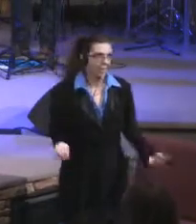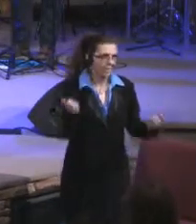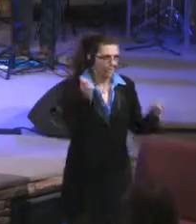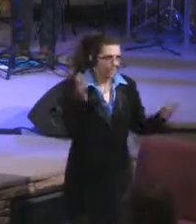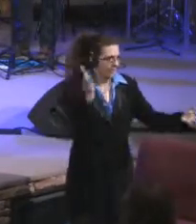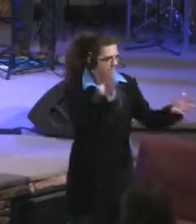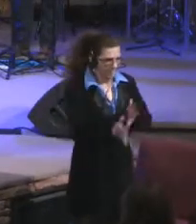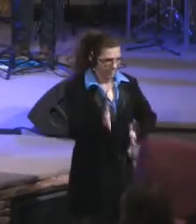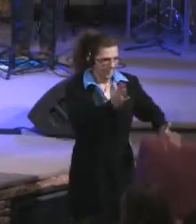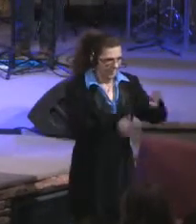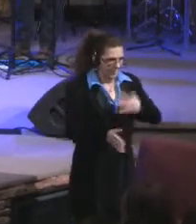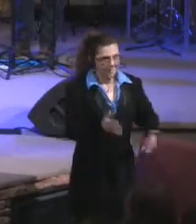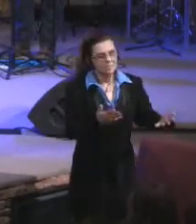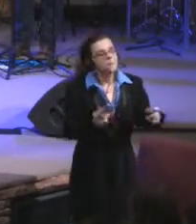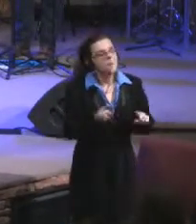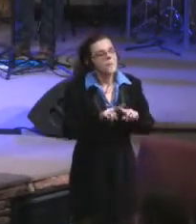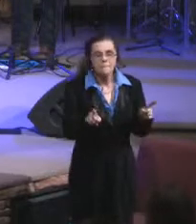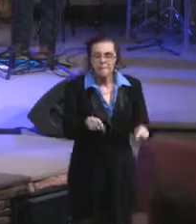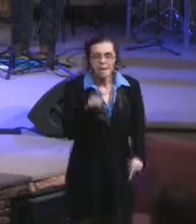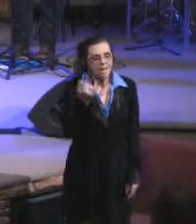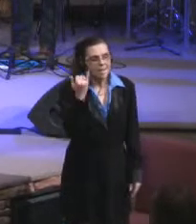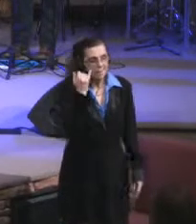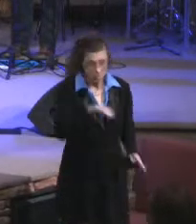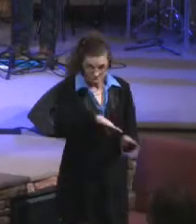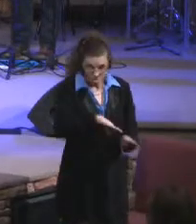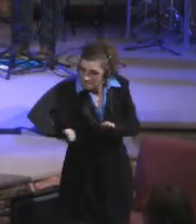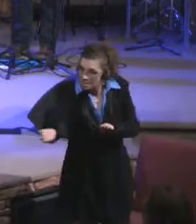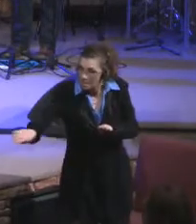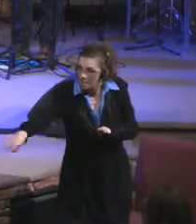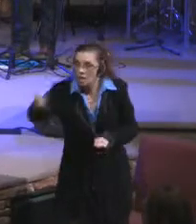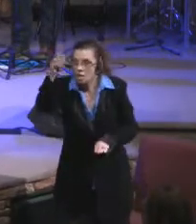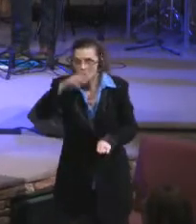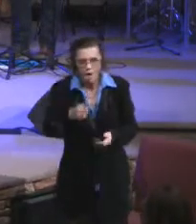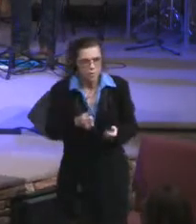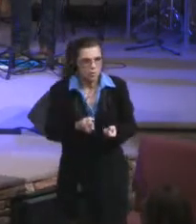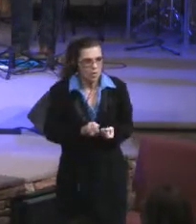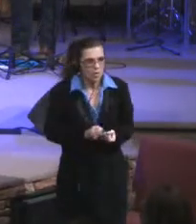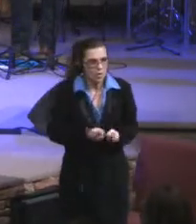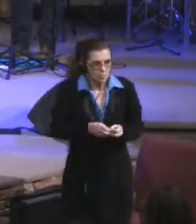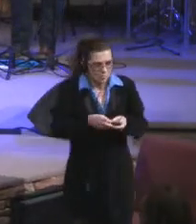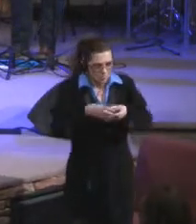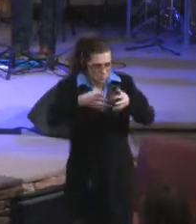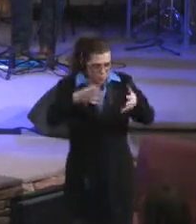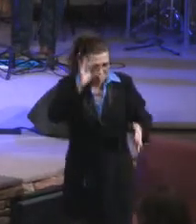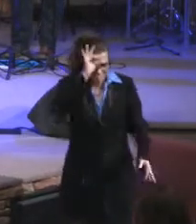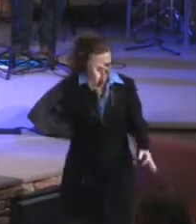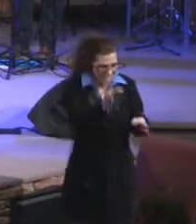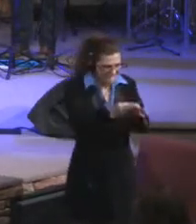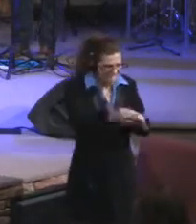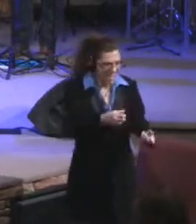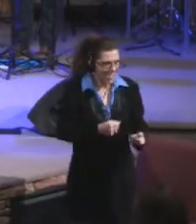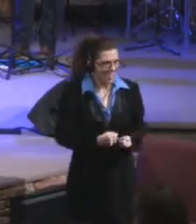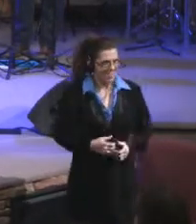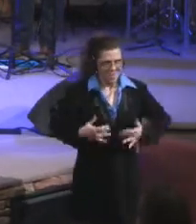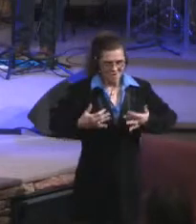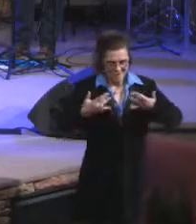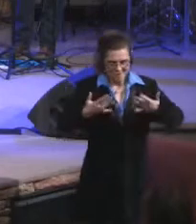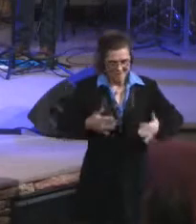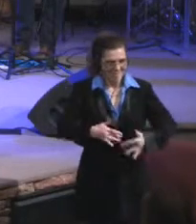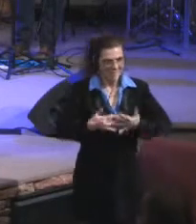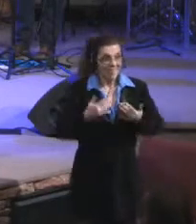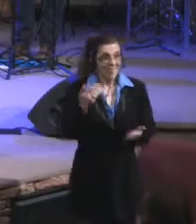another obstacle to you. Listen, but if you can get this out of the way, God will increase your faith. He'll increase your confidence in him. And listen,